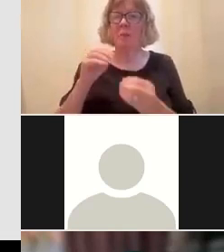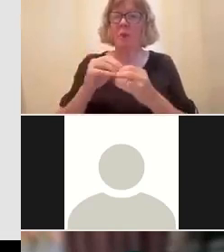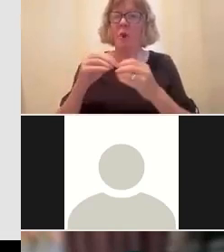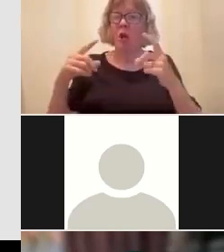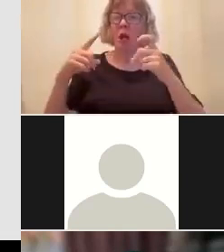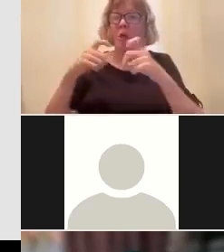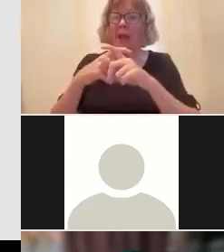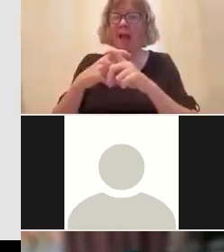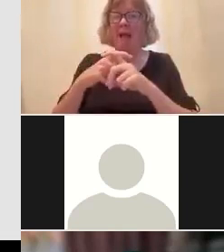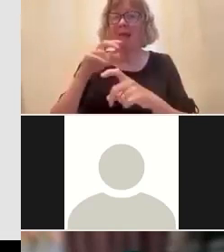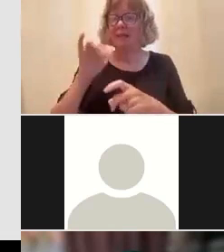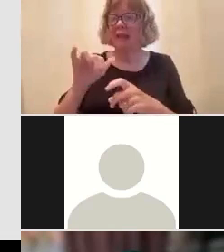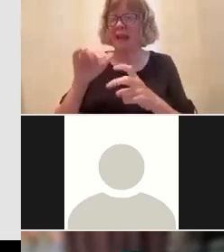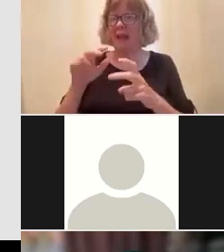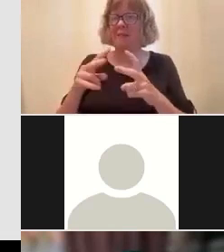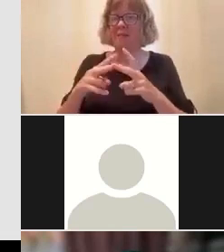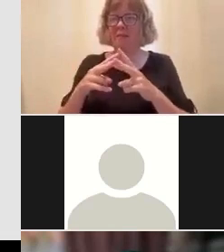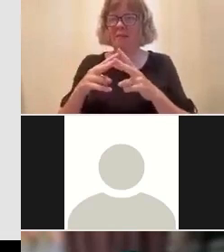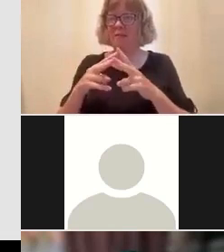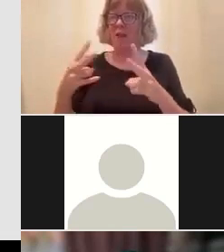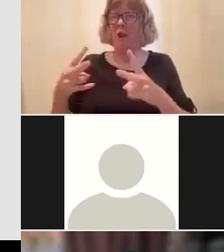generally invasive and interpersonal.